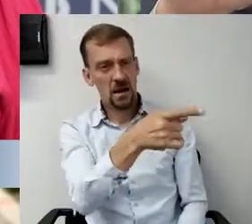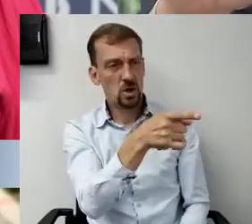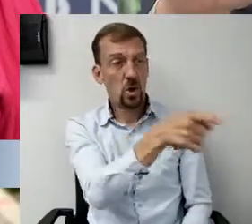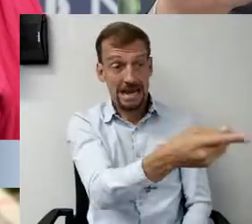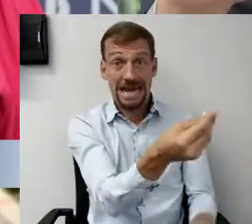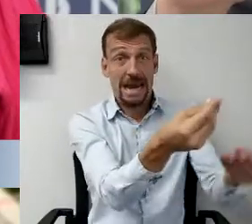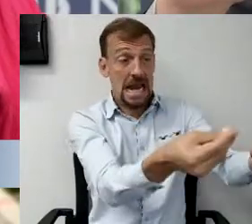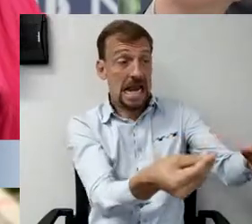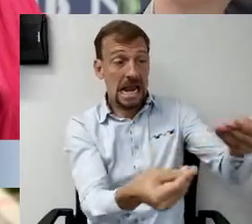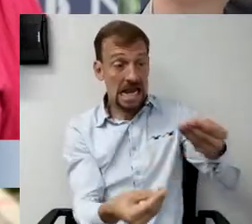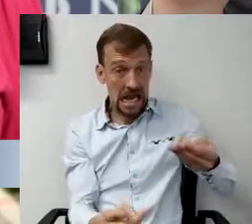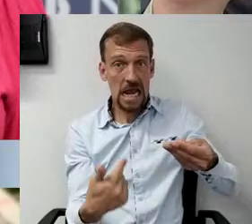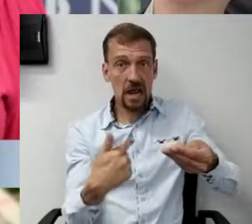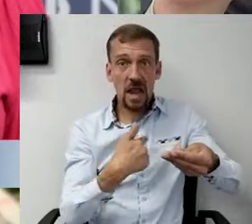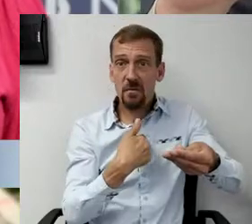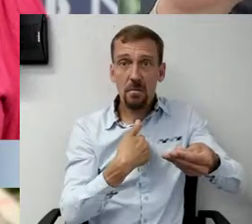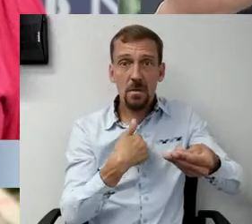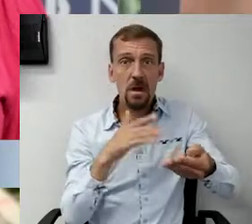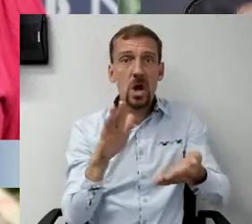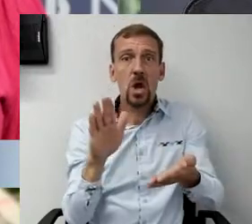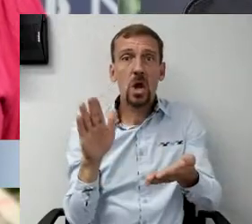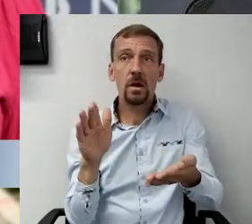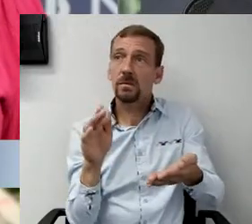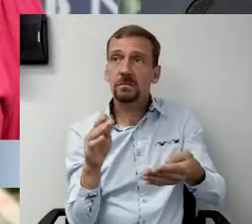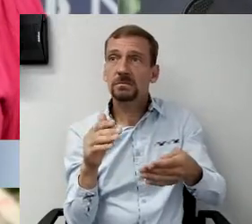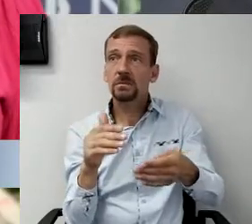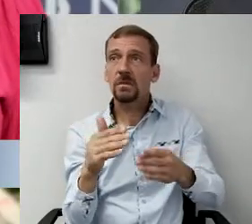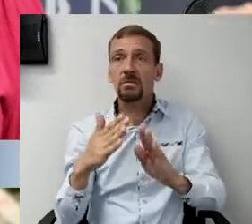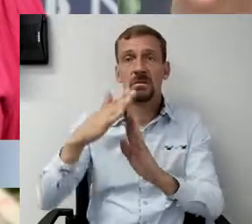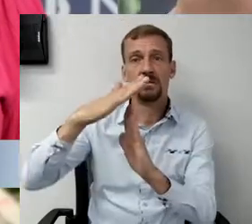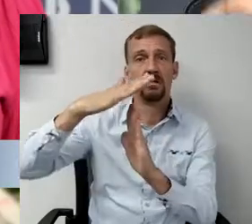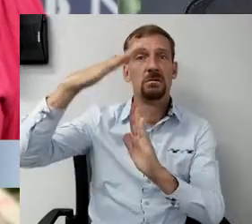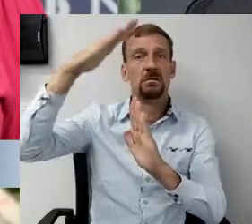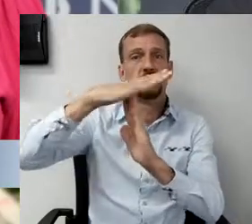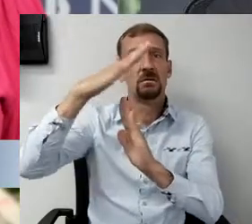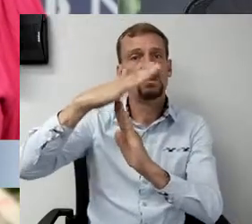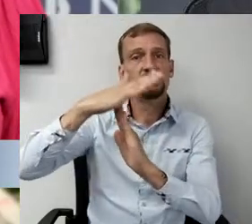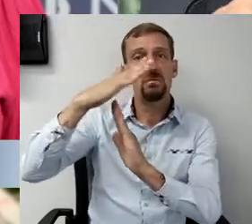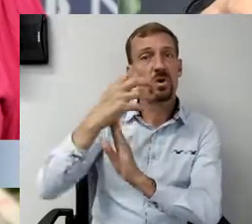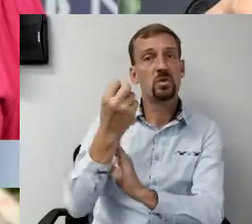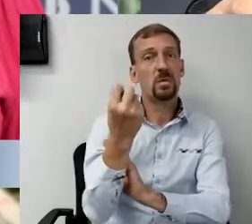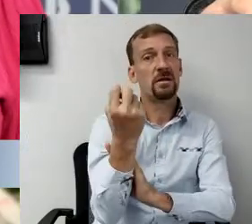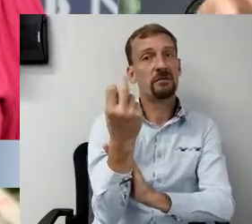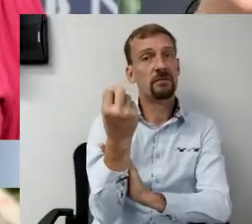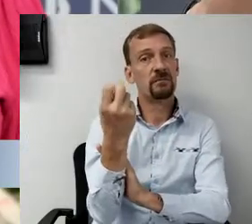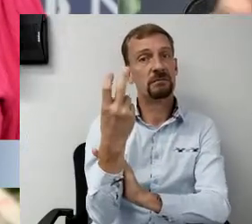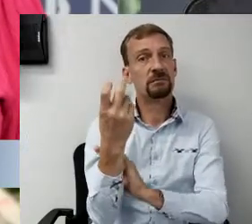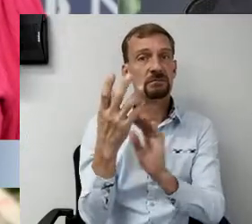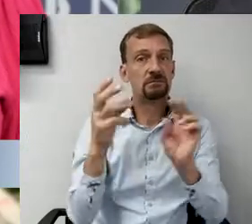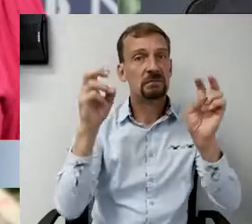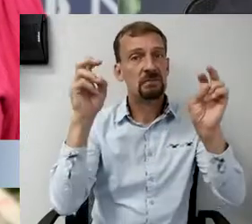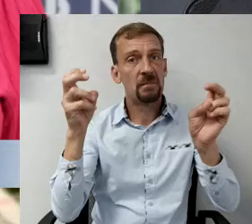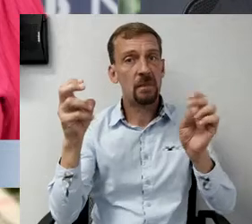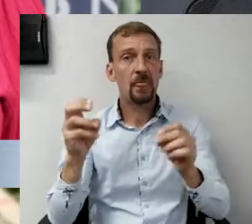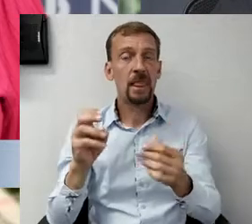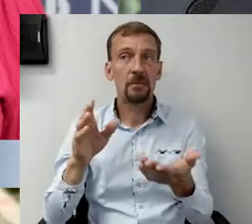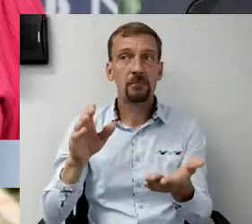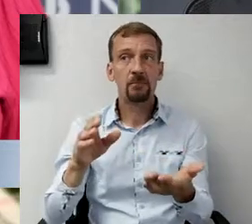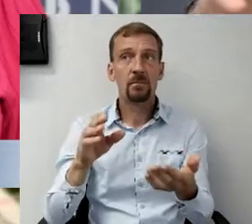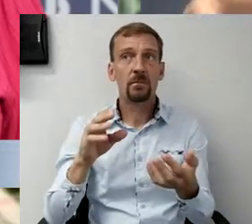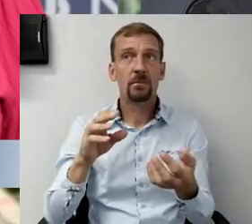me like the top dozen underlying what they call